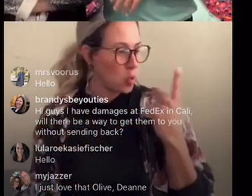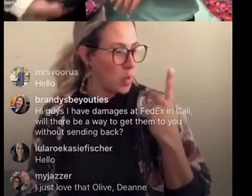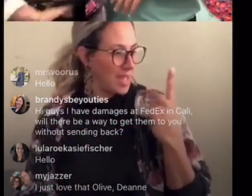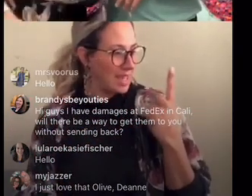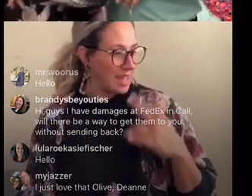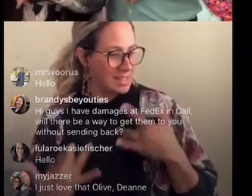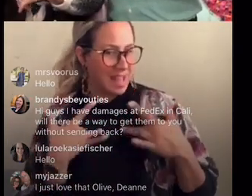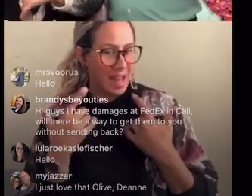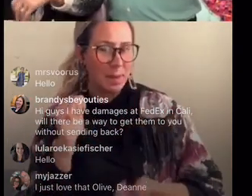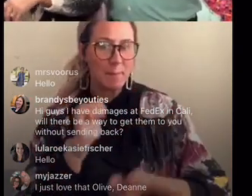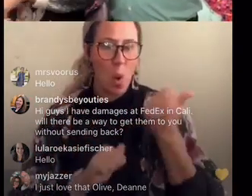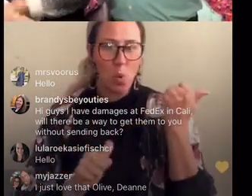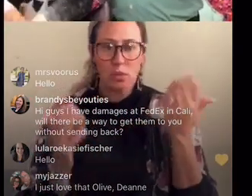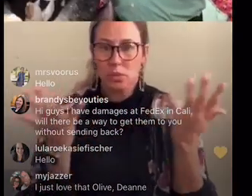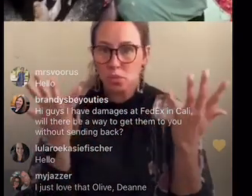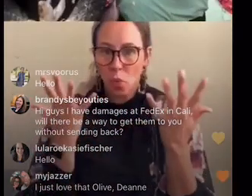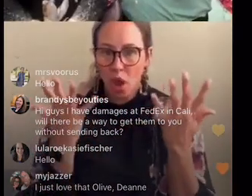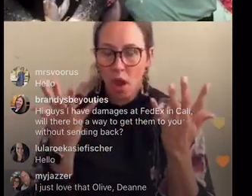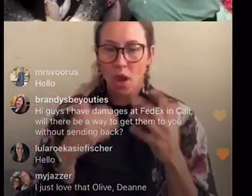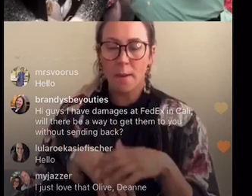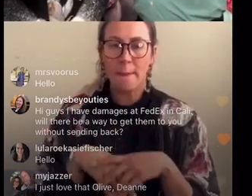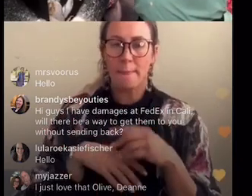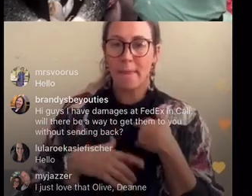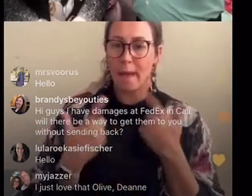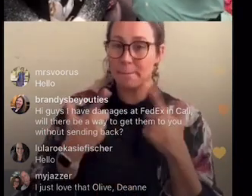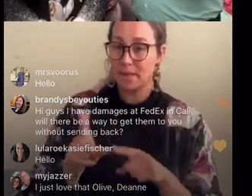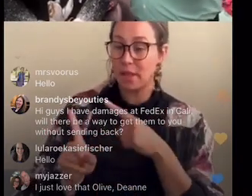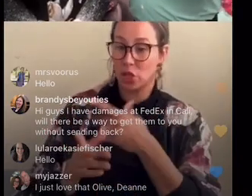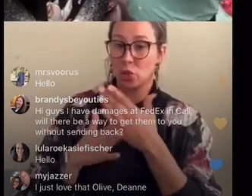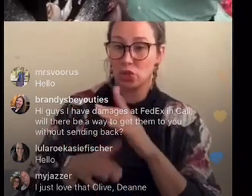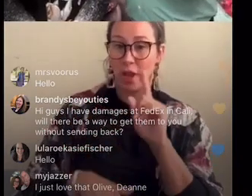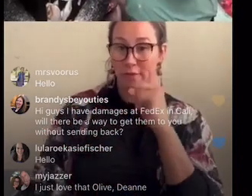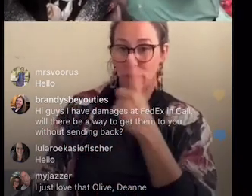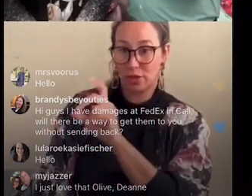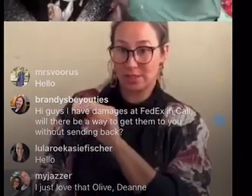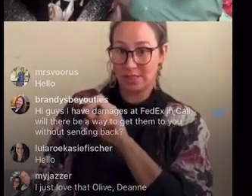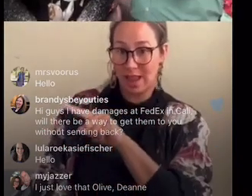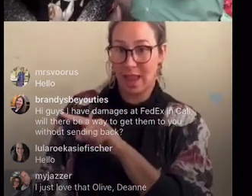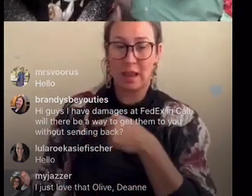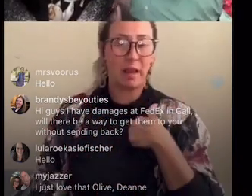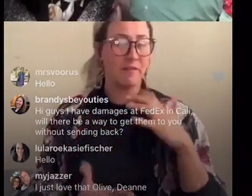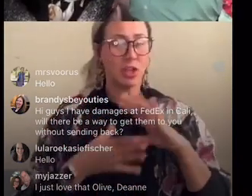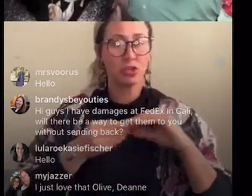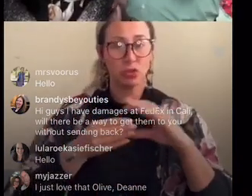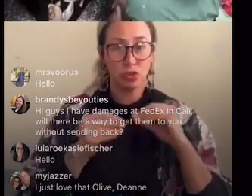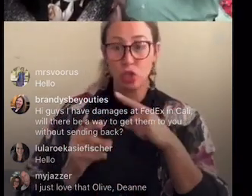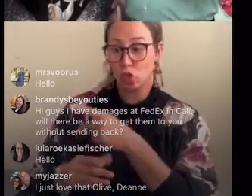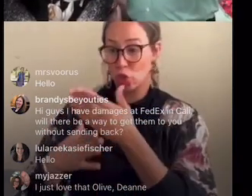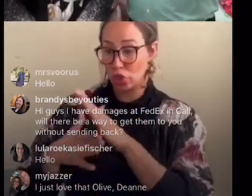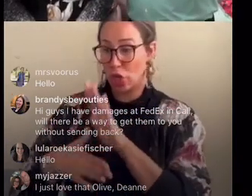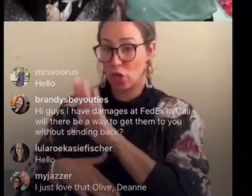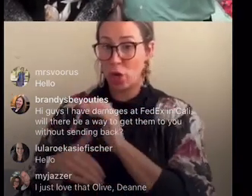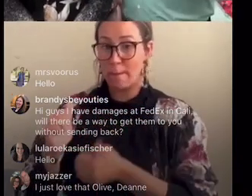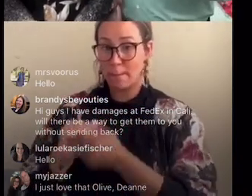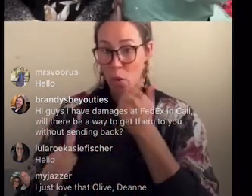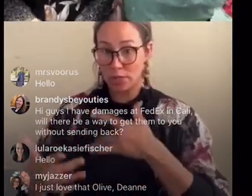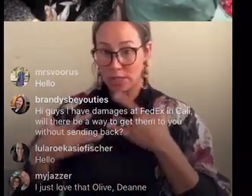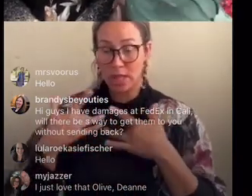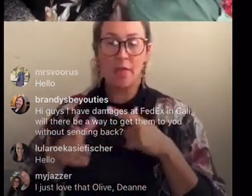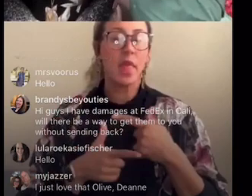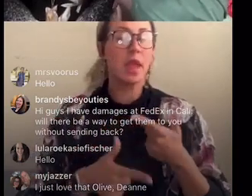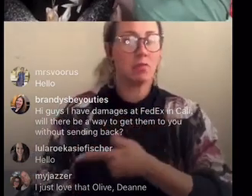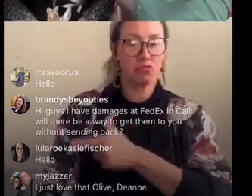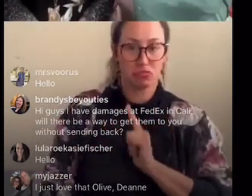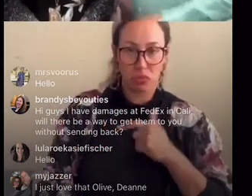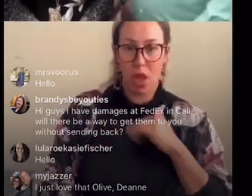excited about, Deanna? And I'm going to let you share first, because I've been talking. And as soon as you share what you're most excited about, I'll share what I'm most excited